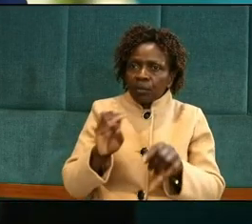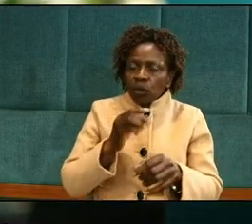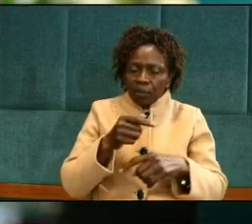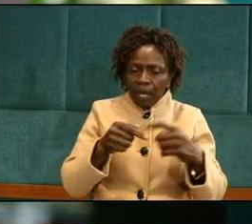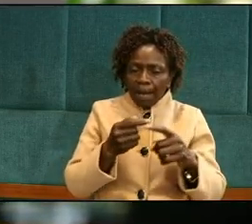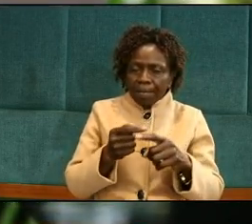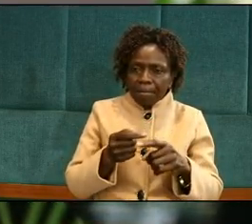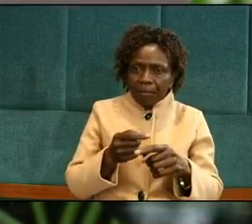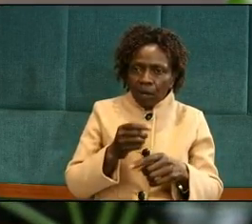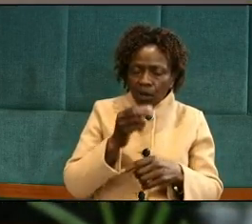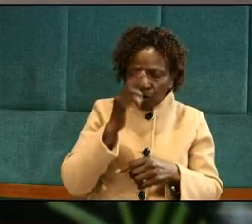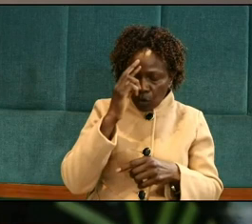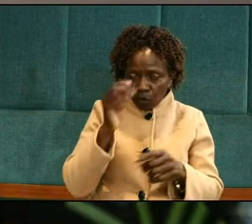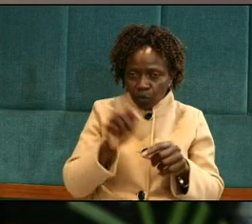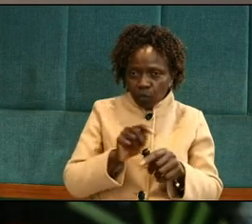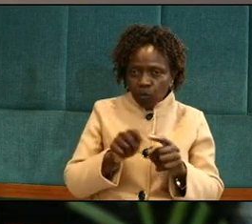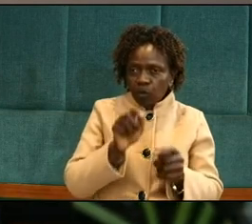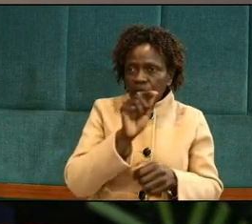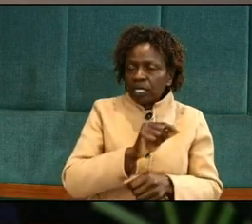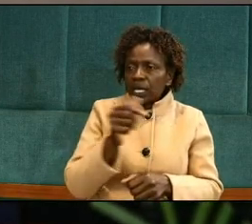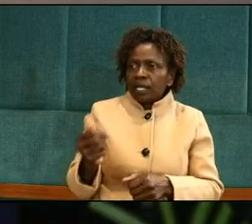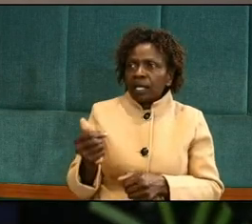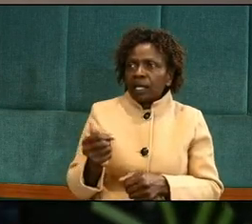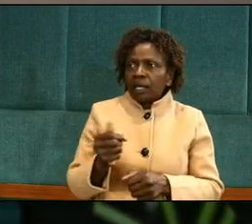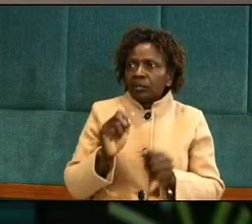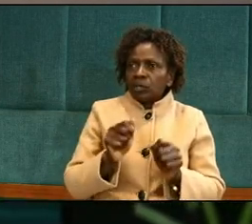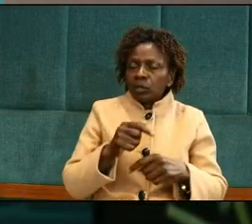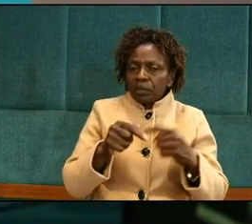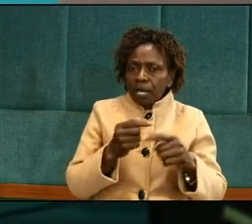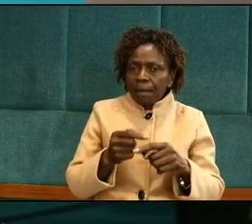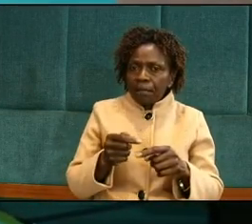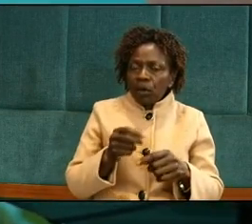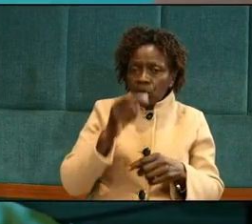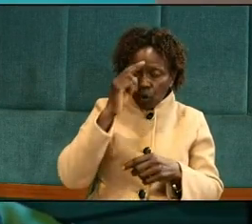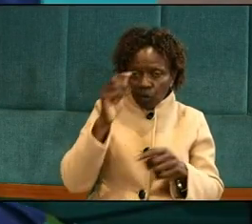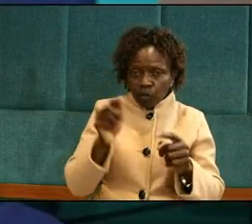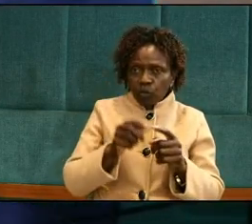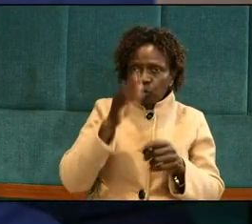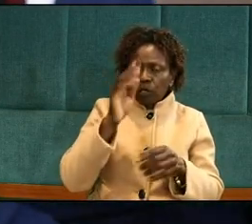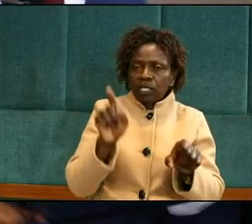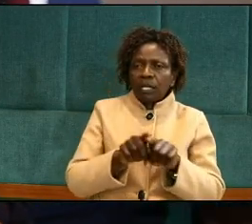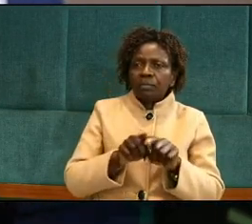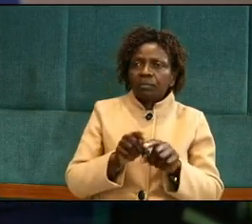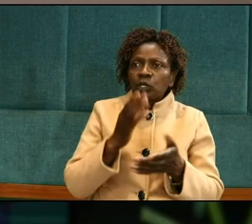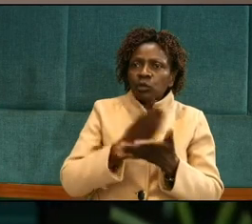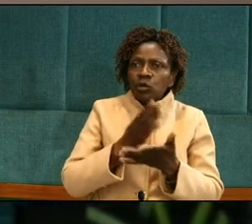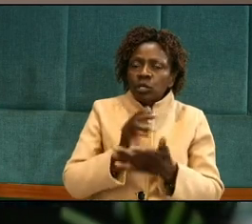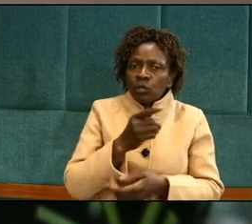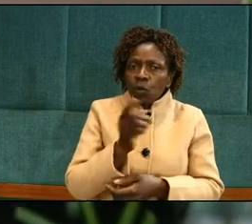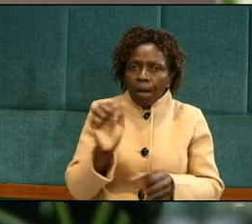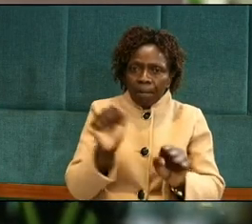become loyal to each other, in reciprocity, we become loyal to God. In fact,